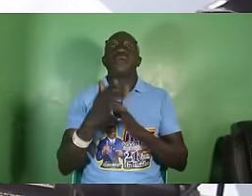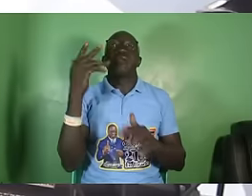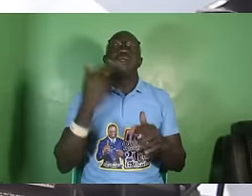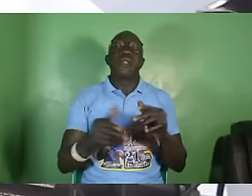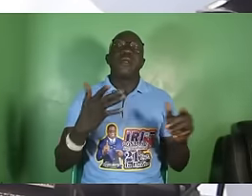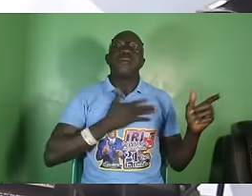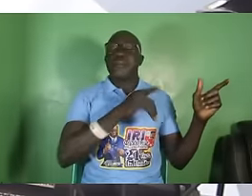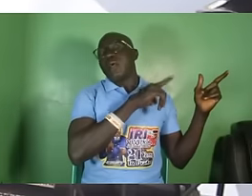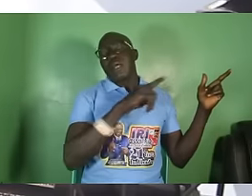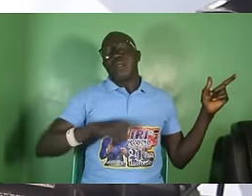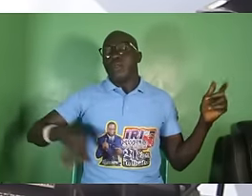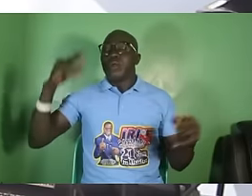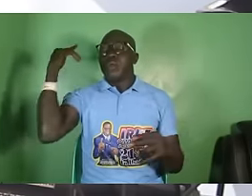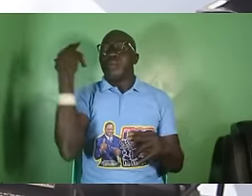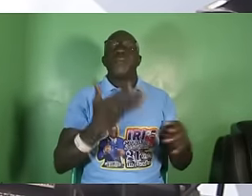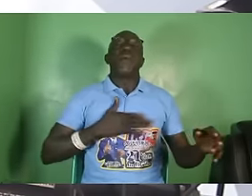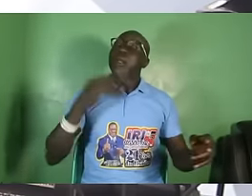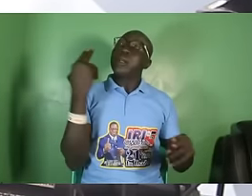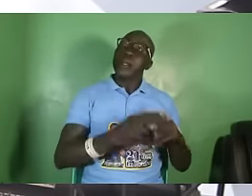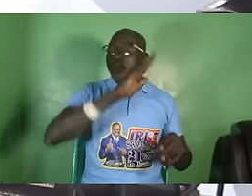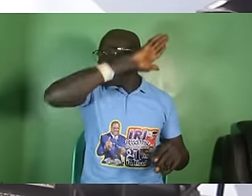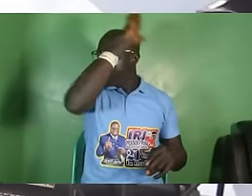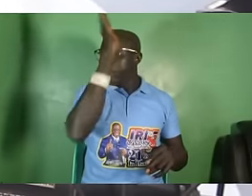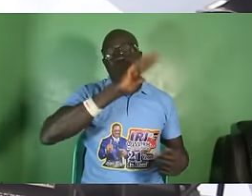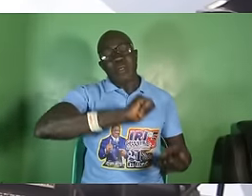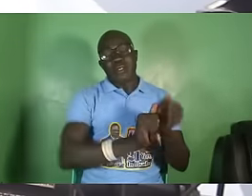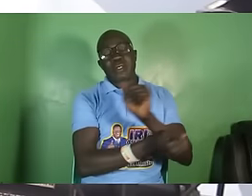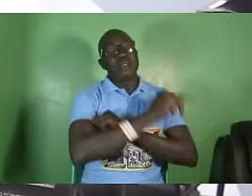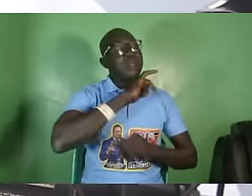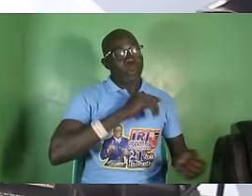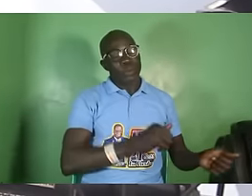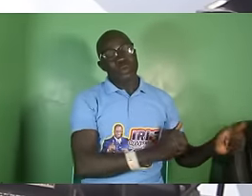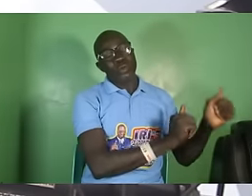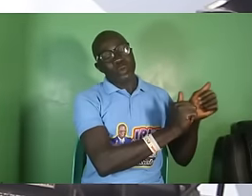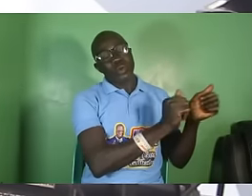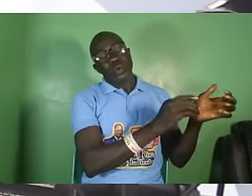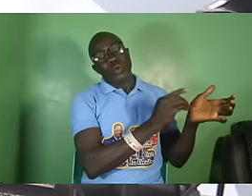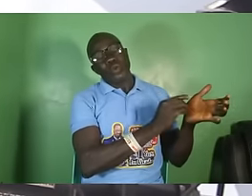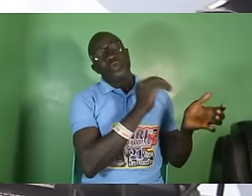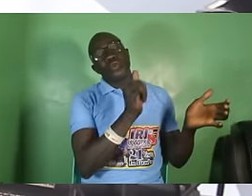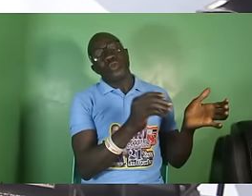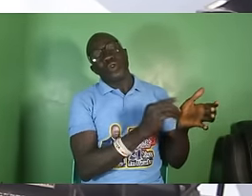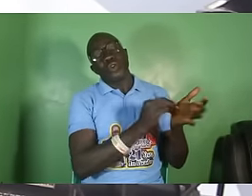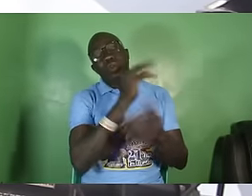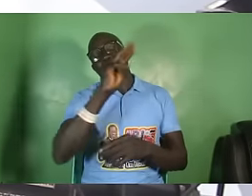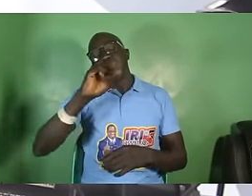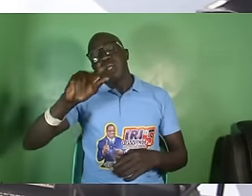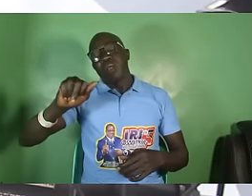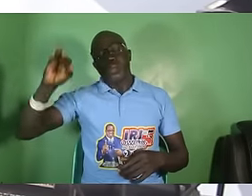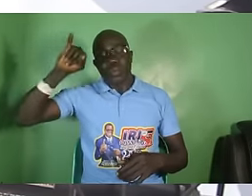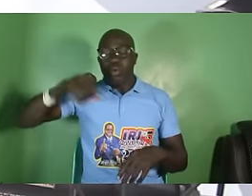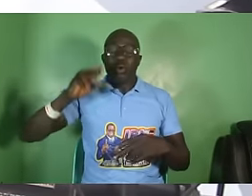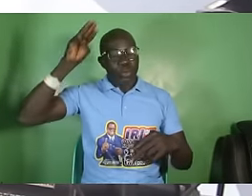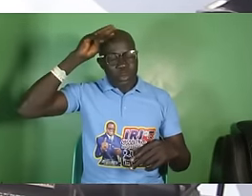wa. Jesus name my Lord. Oluko mi o yi pada. My name never change. Apostle. He's apostle. Dr. SMO Mustafa